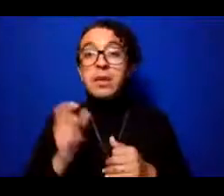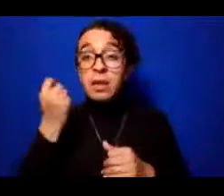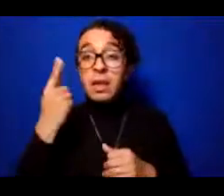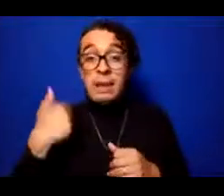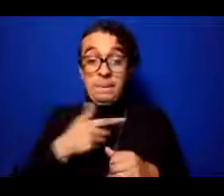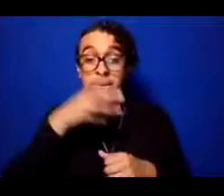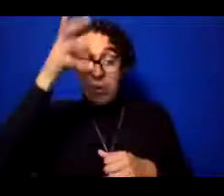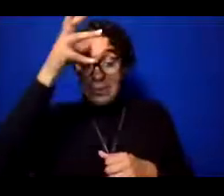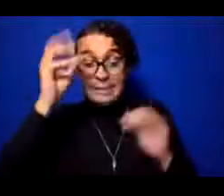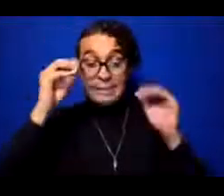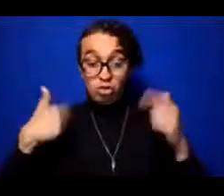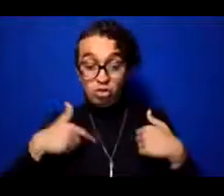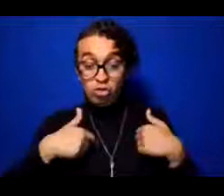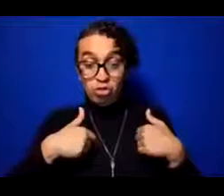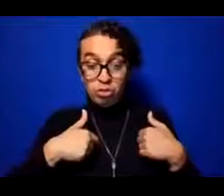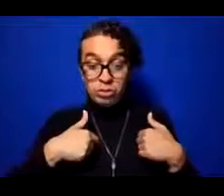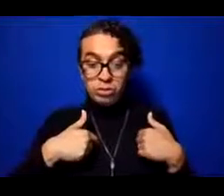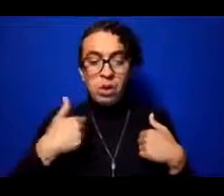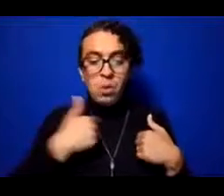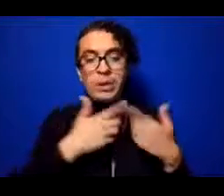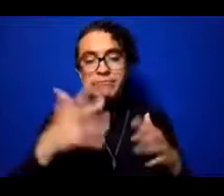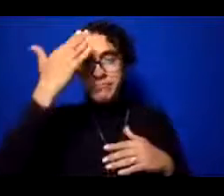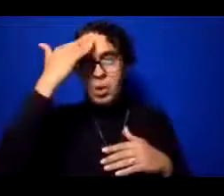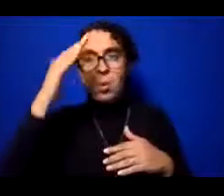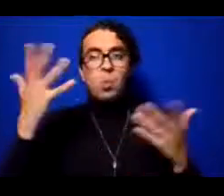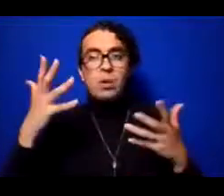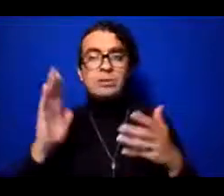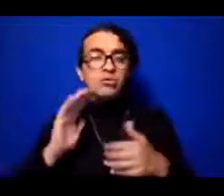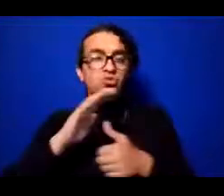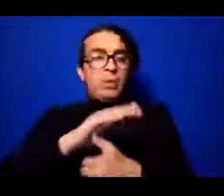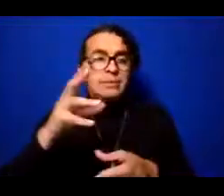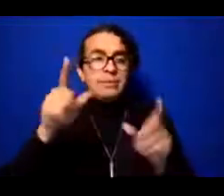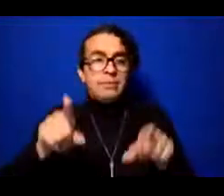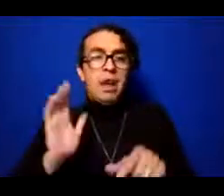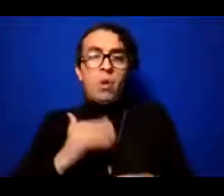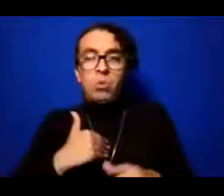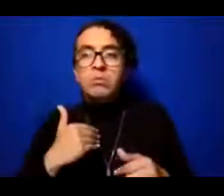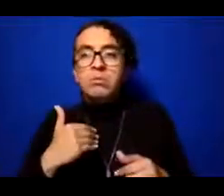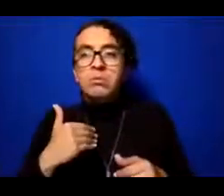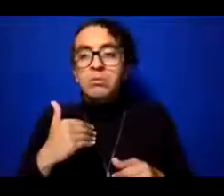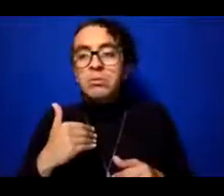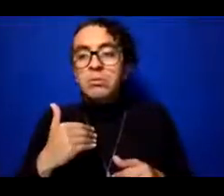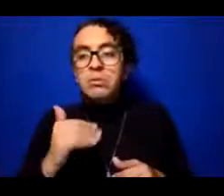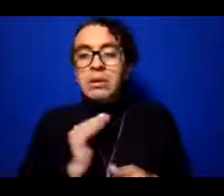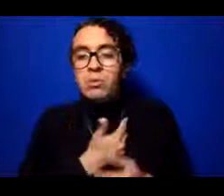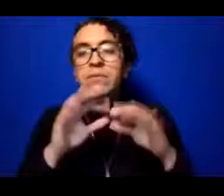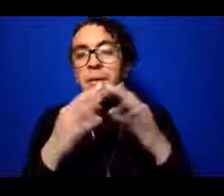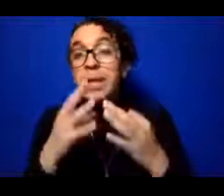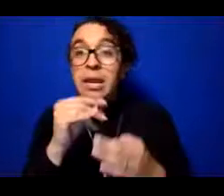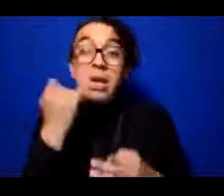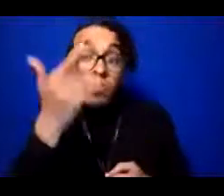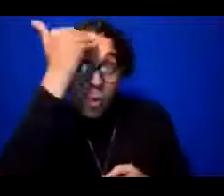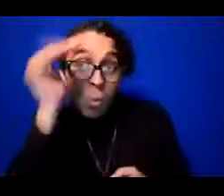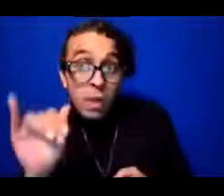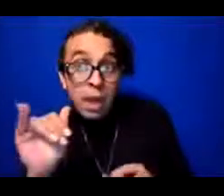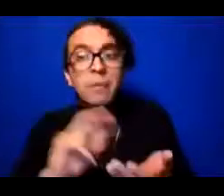and teachers, we kind of know what kind of stress is going on with our families. And just knowing that, again, will help you kind of